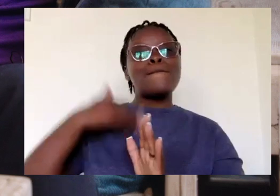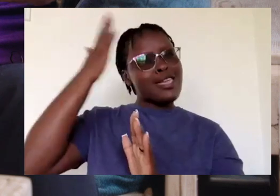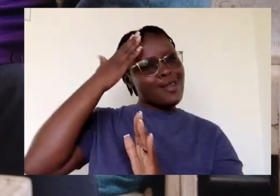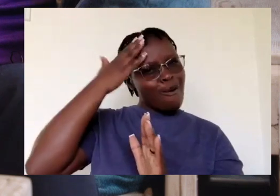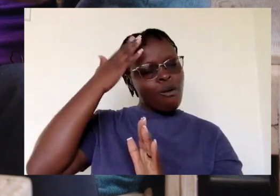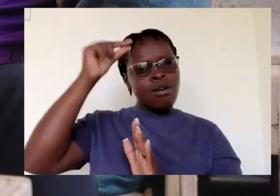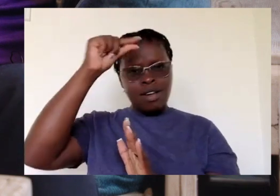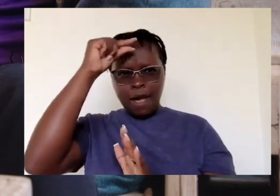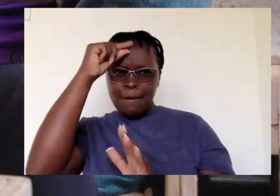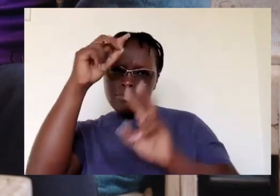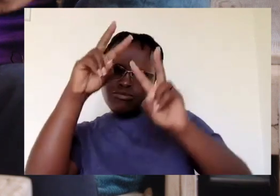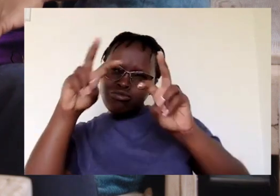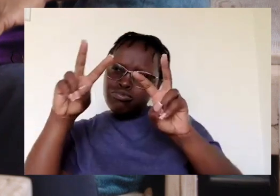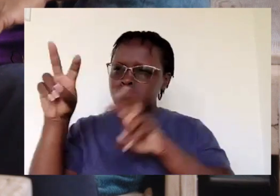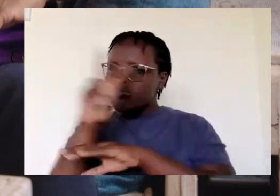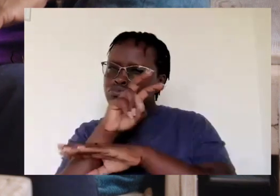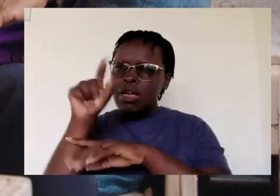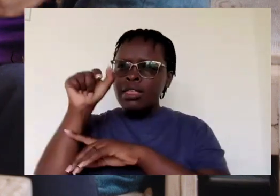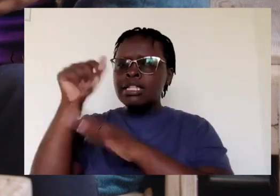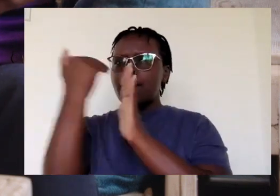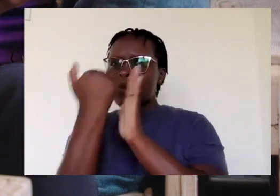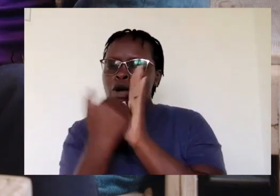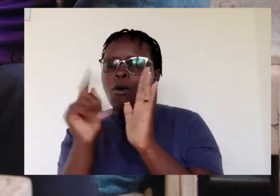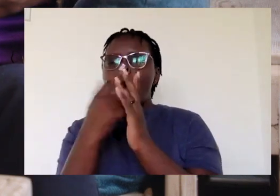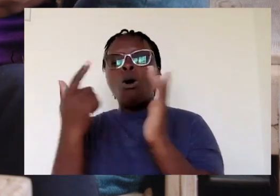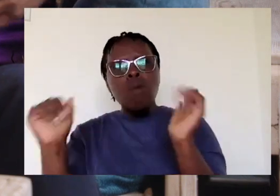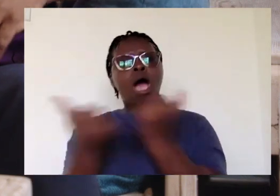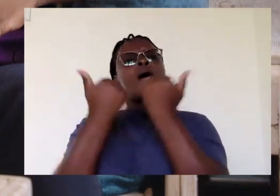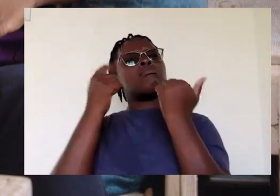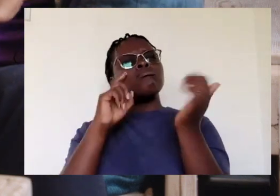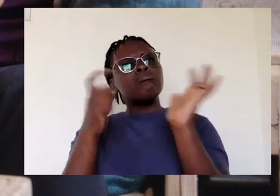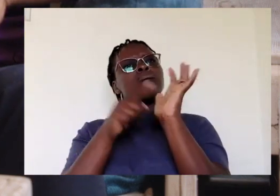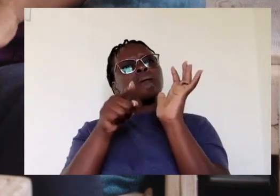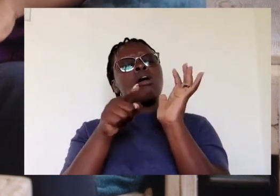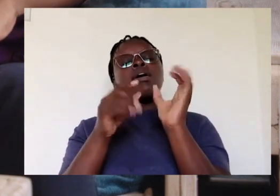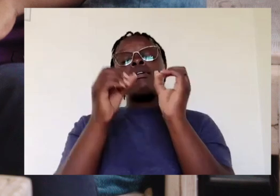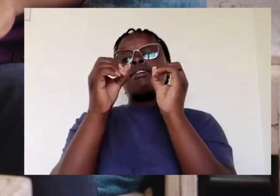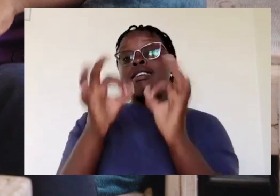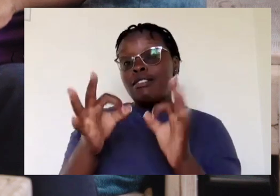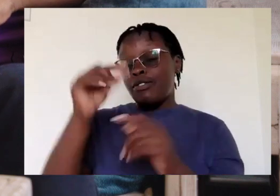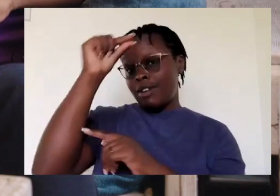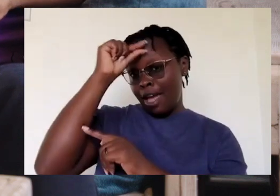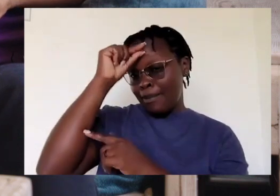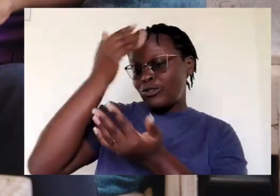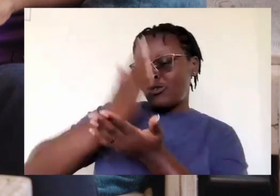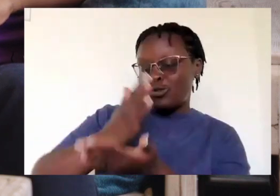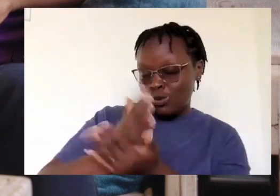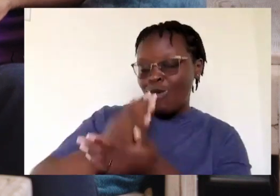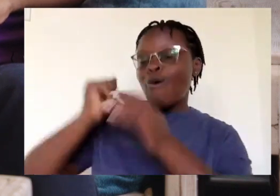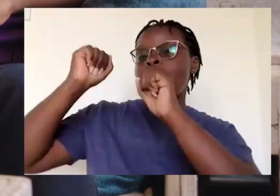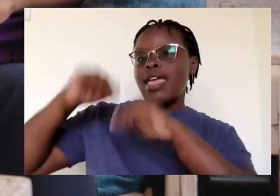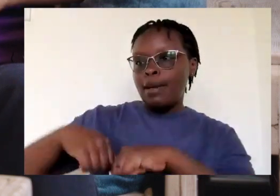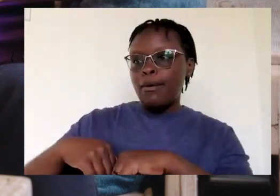I know the government will be looking into also this program, or they'll be bumped into it. If the government is